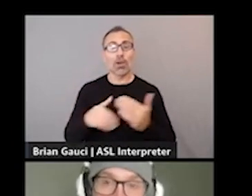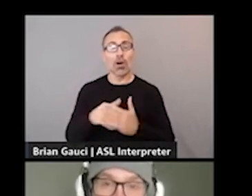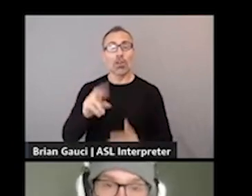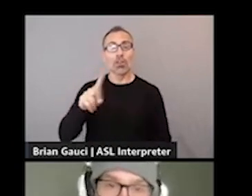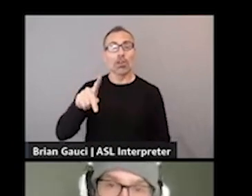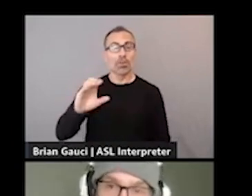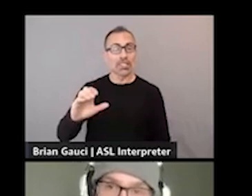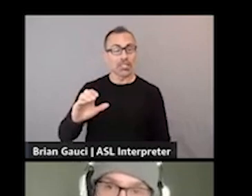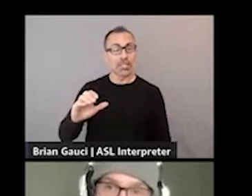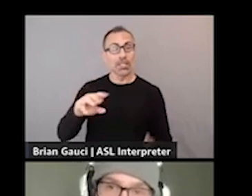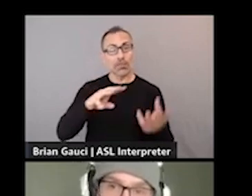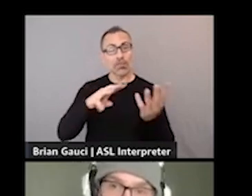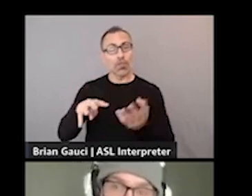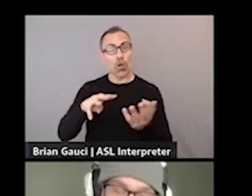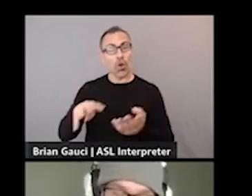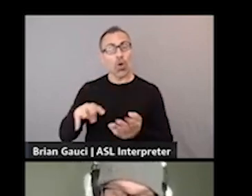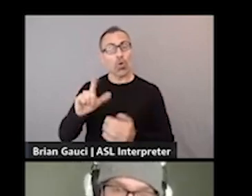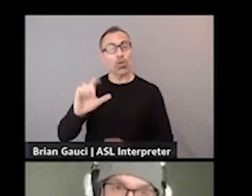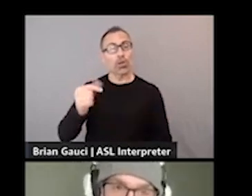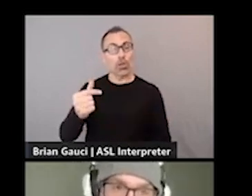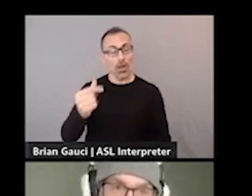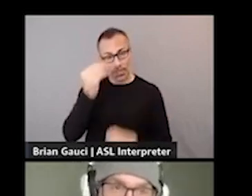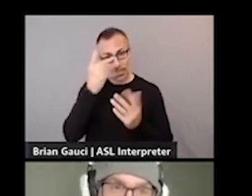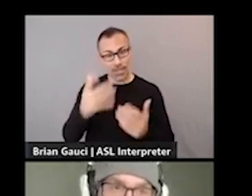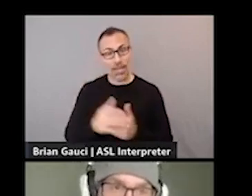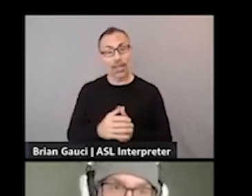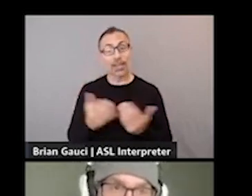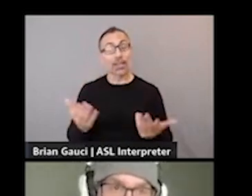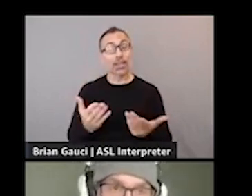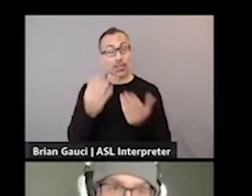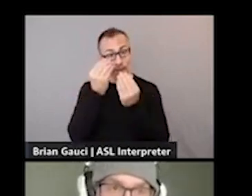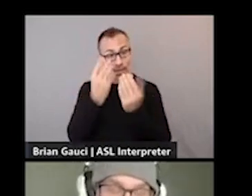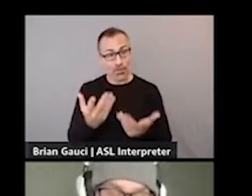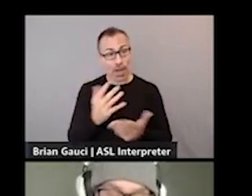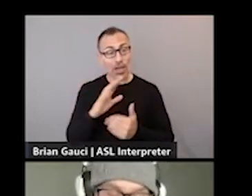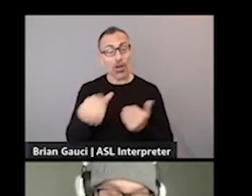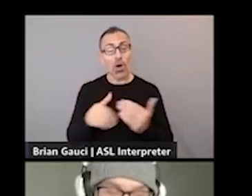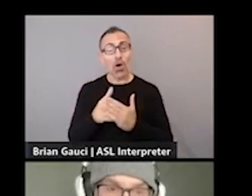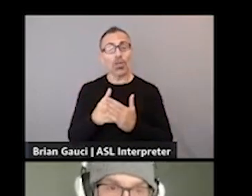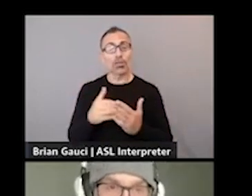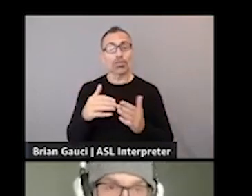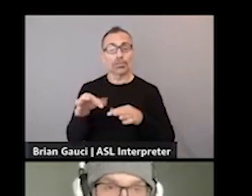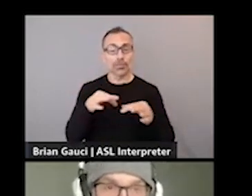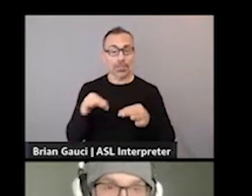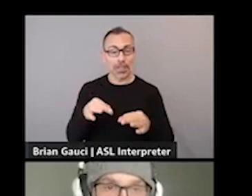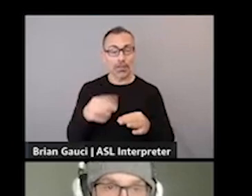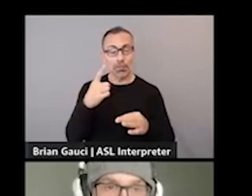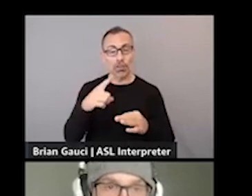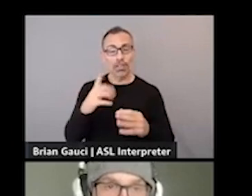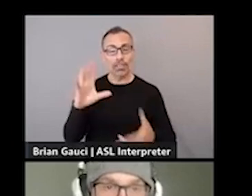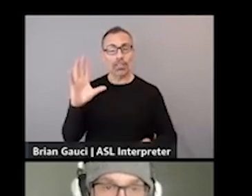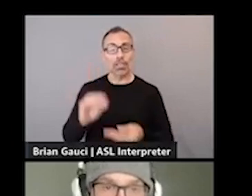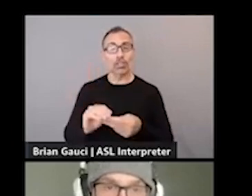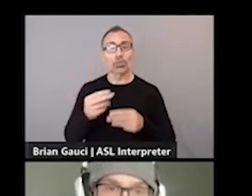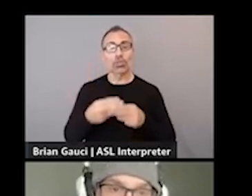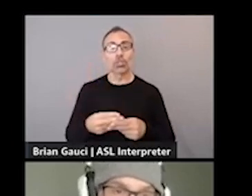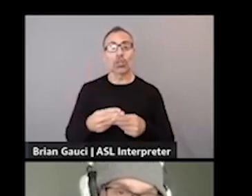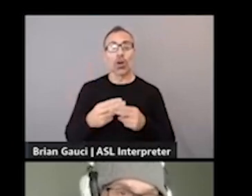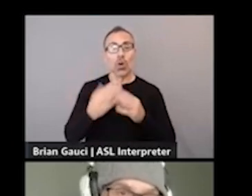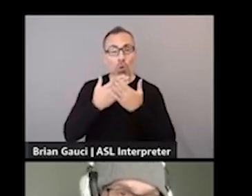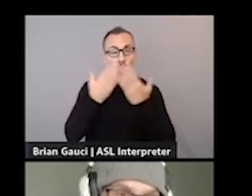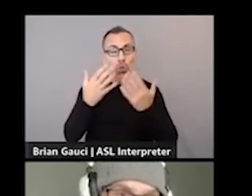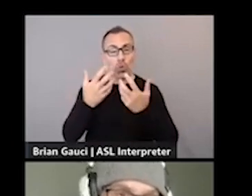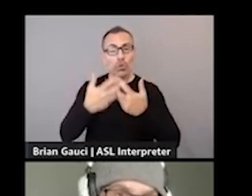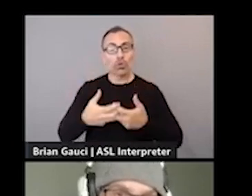data. And here I define all the data what is coming to my this particular collection, which is the serverless demo. And this